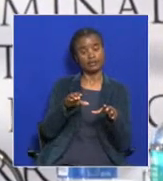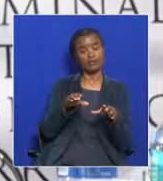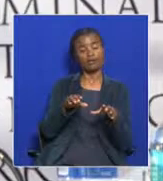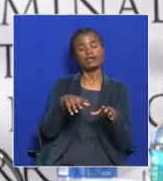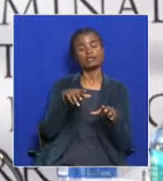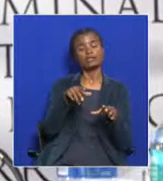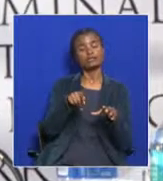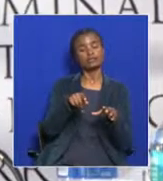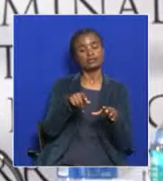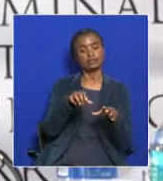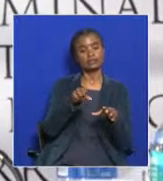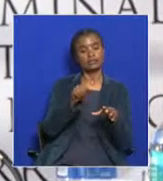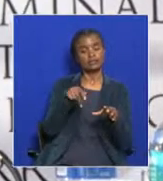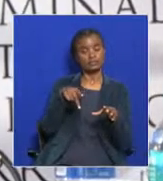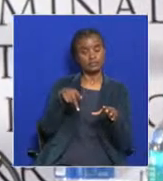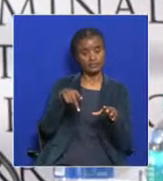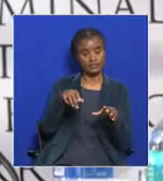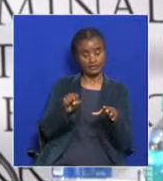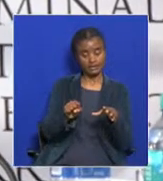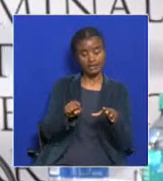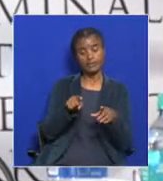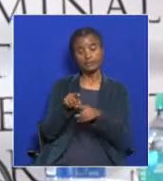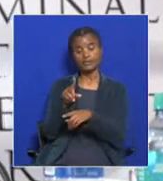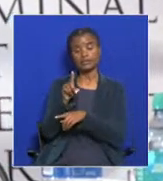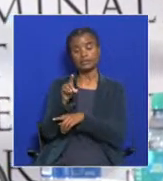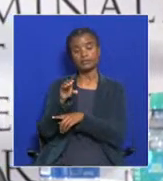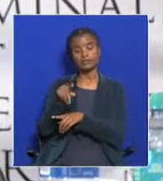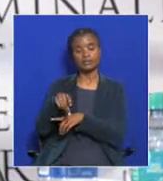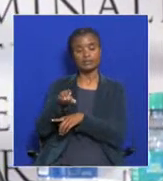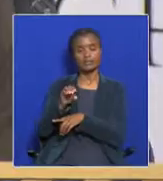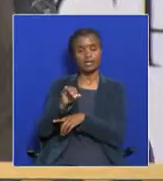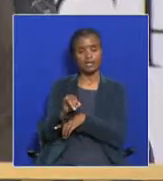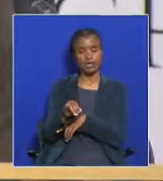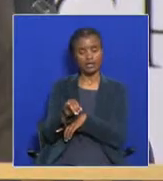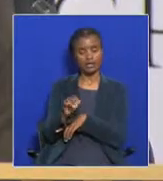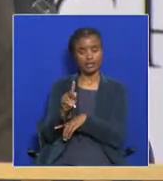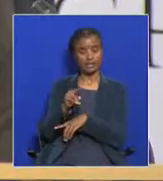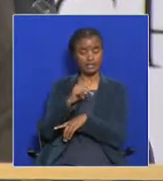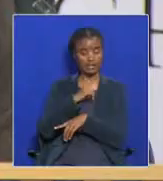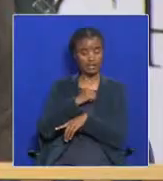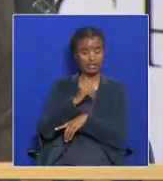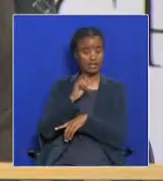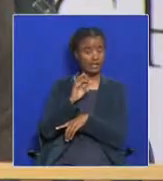on leave, is no one appointed to act in your place?